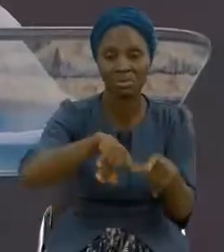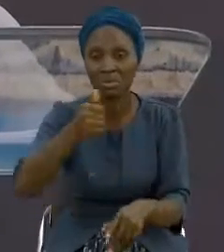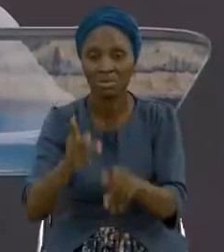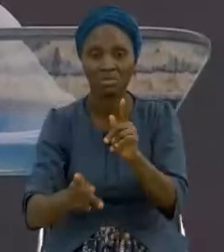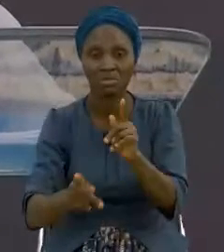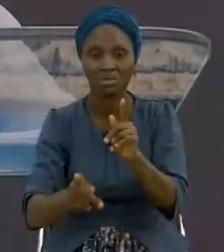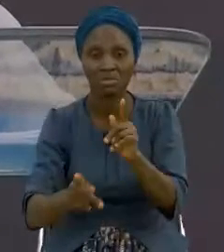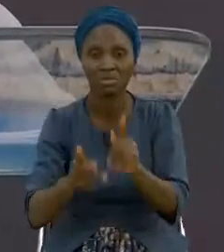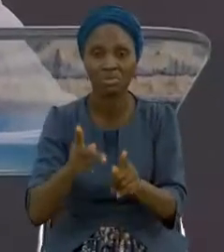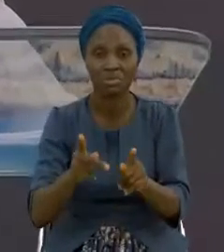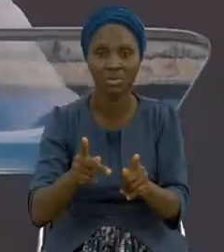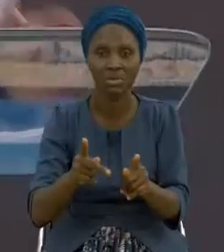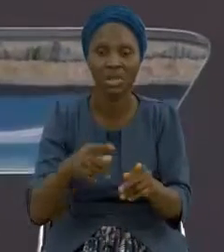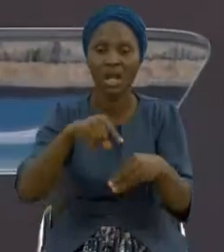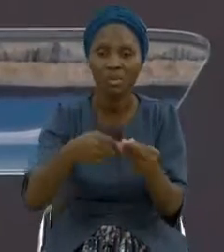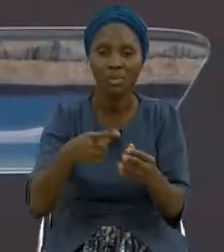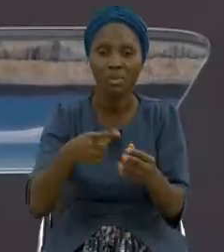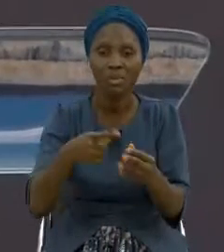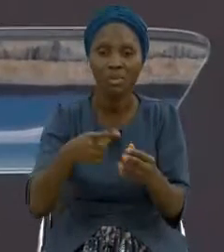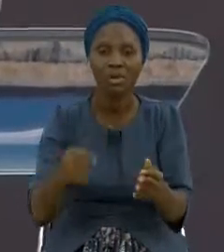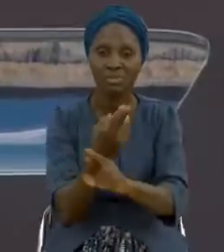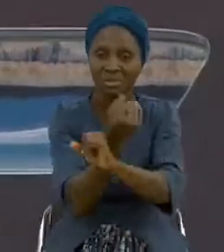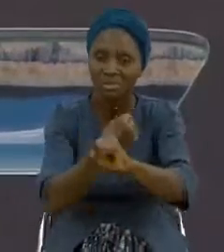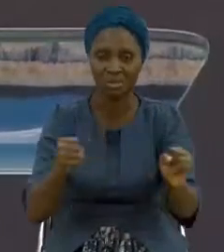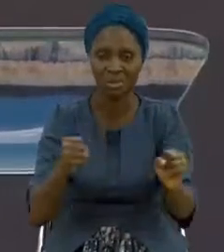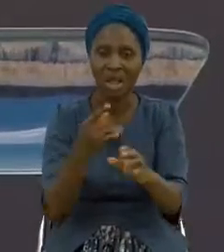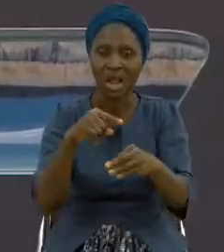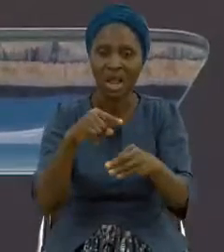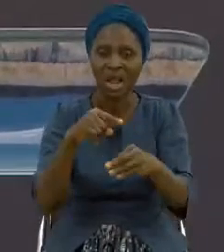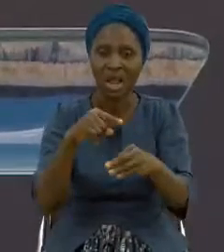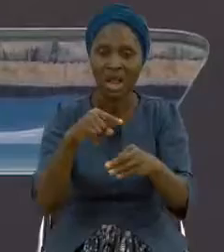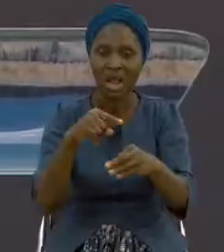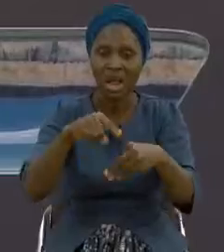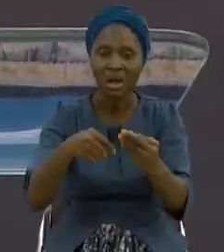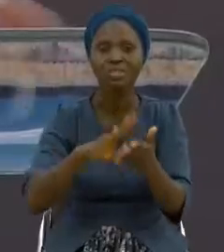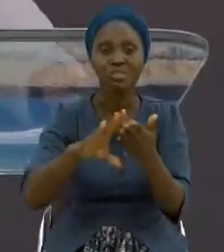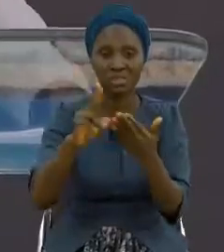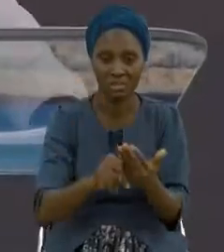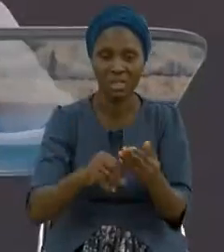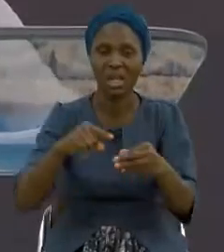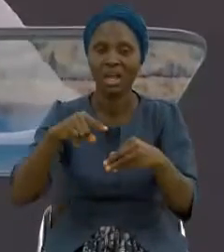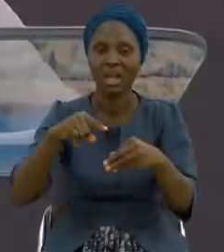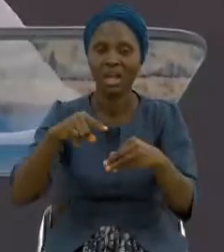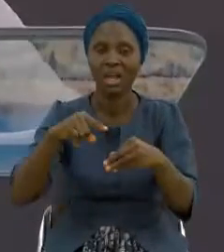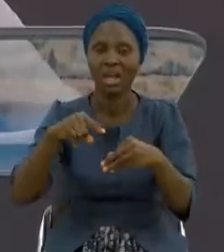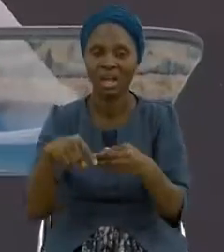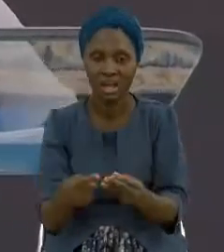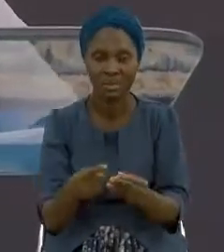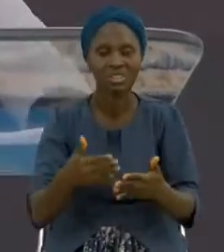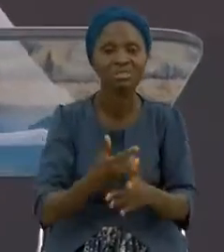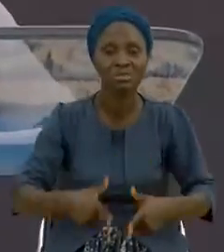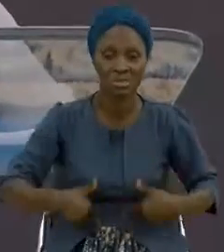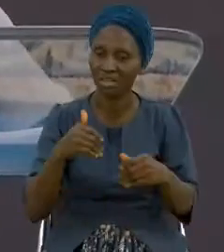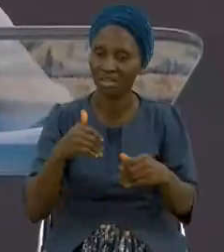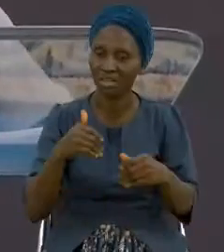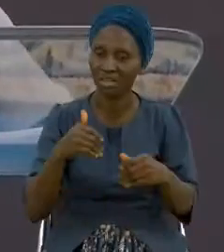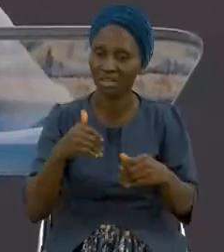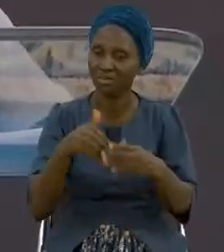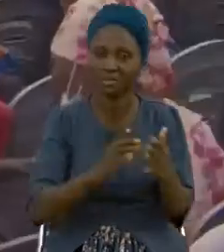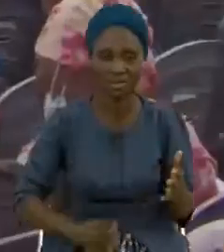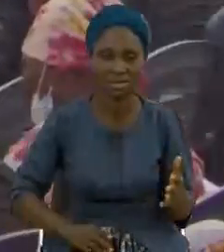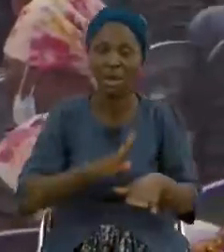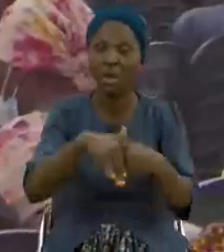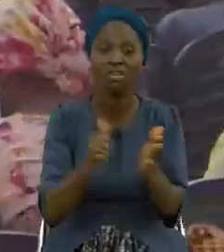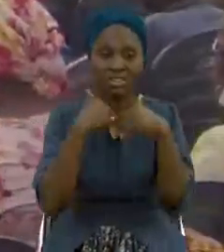redemption, about forgiveness, about new life in Christ, all that shame will vanish